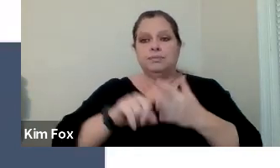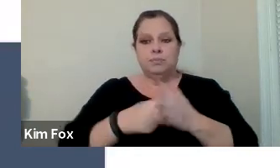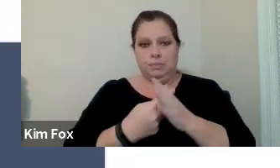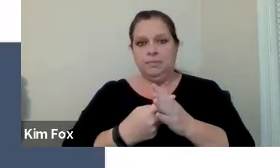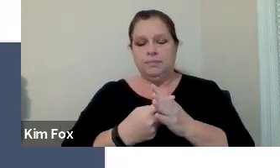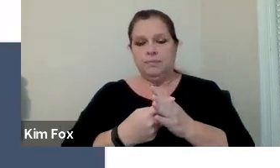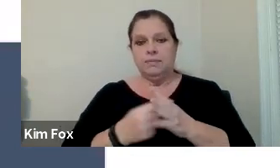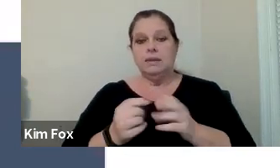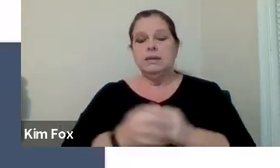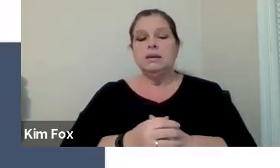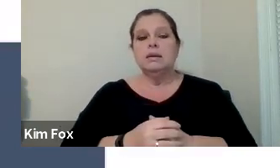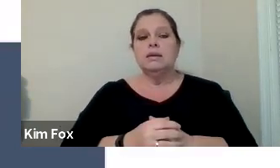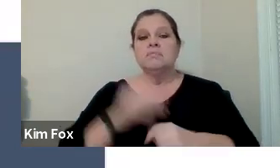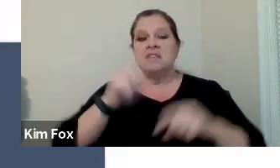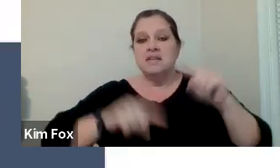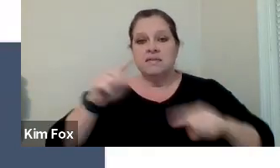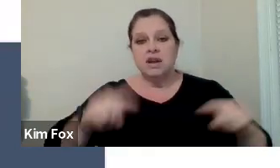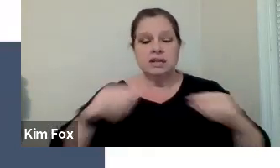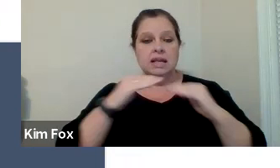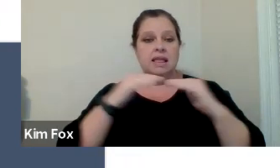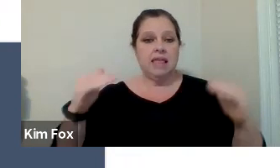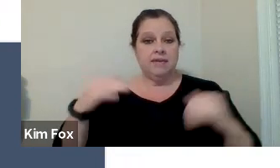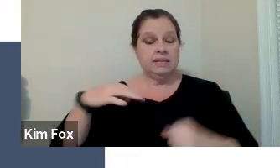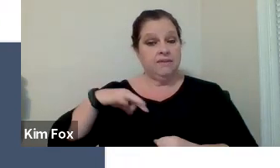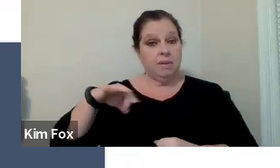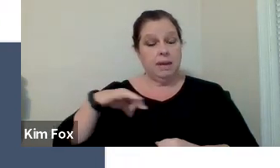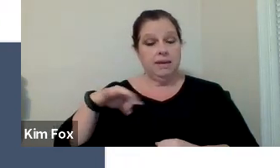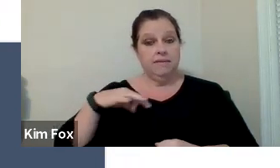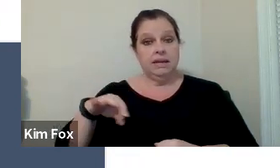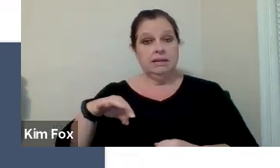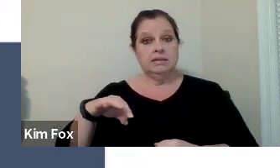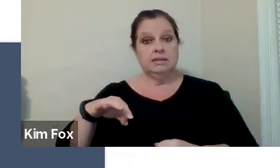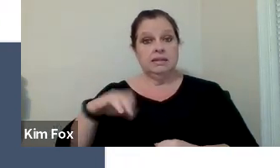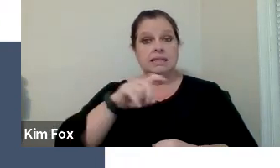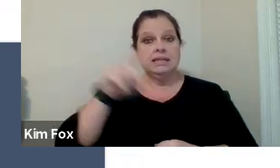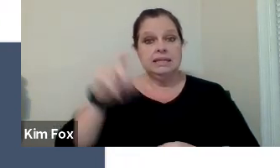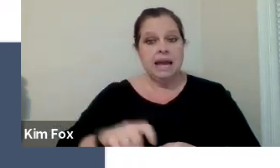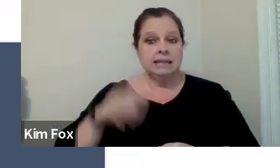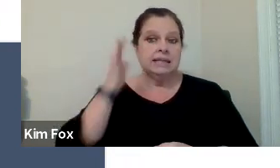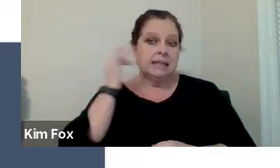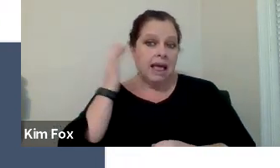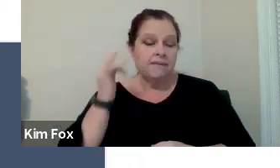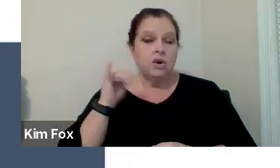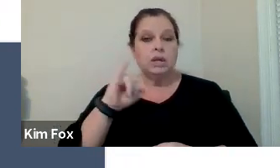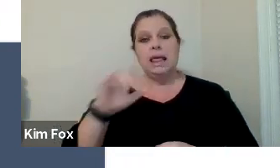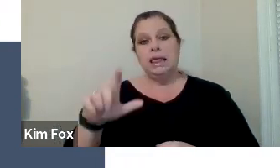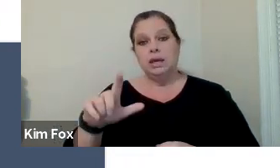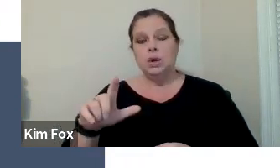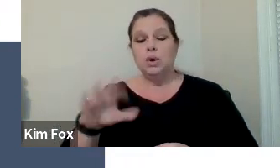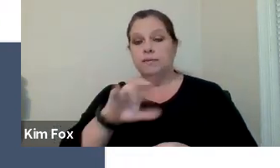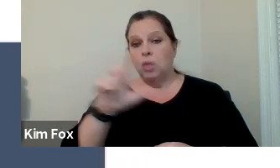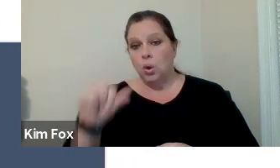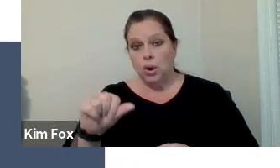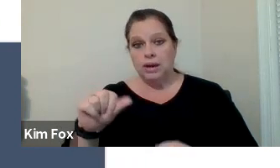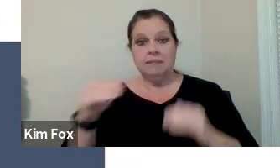does offer various levels of benefits: Texas, California, Illinois, Florida,